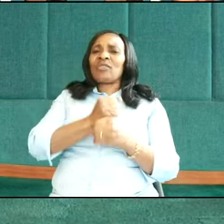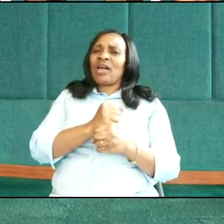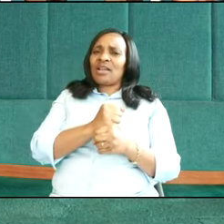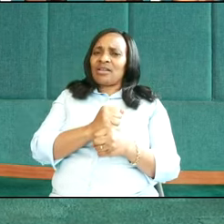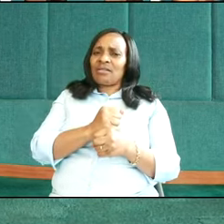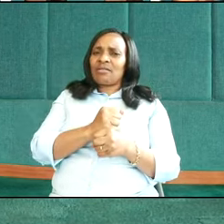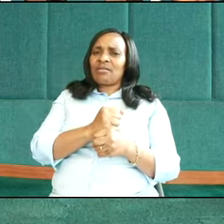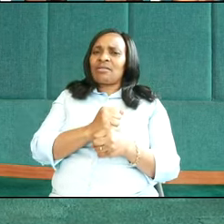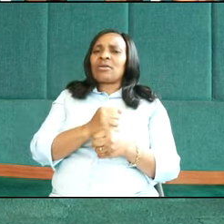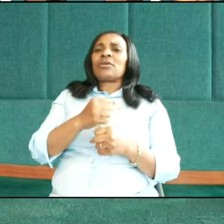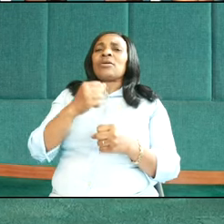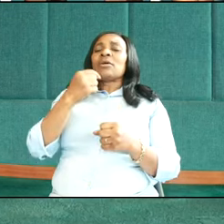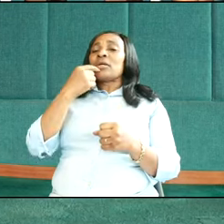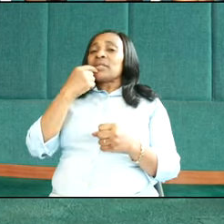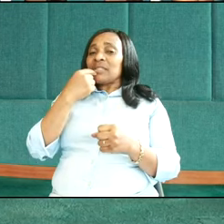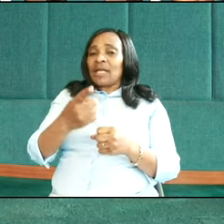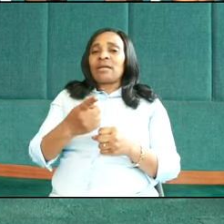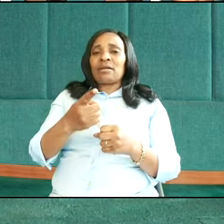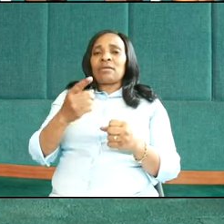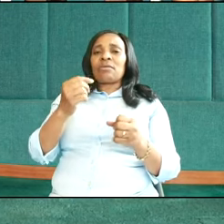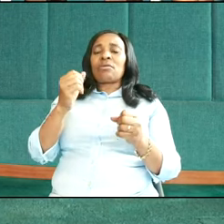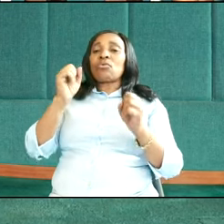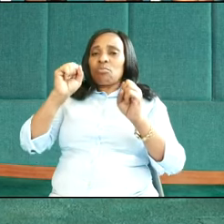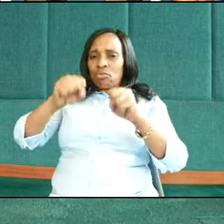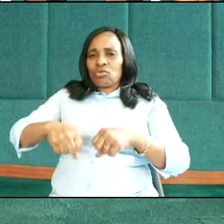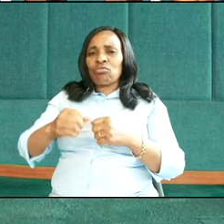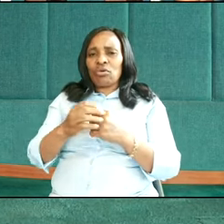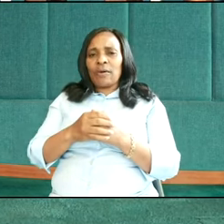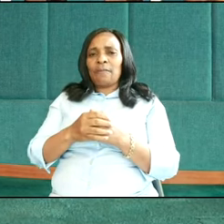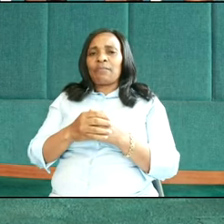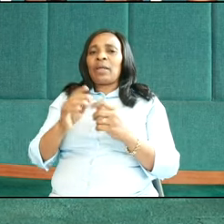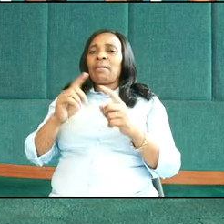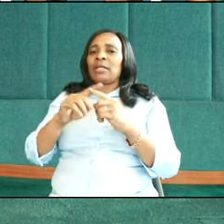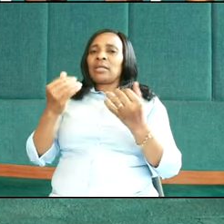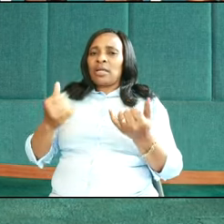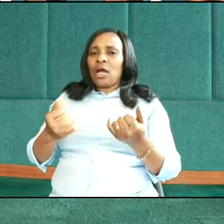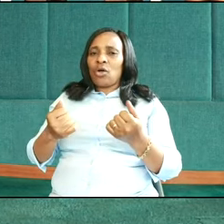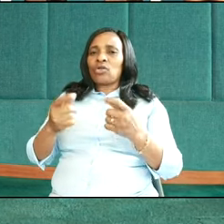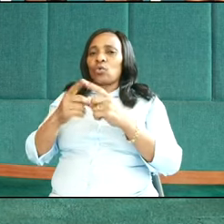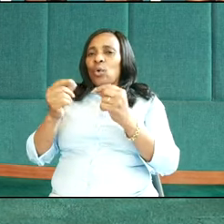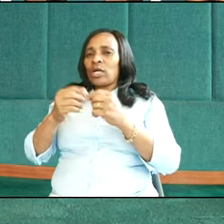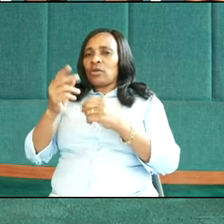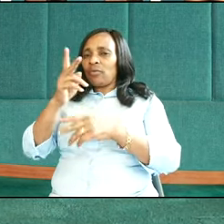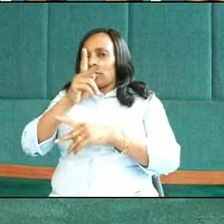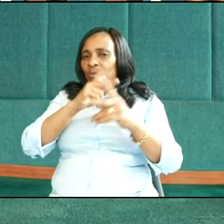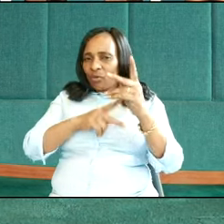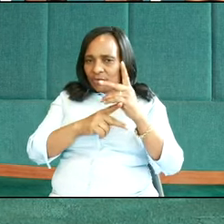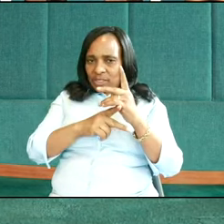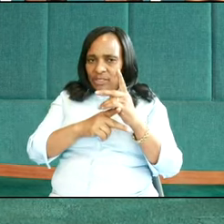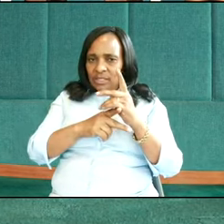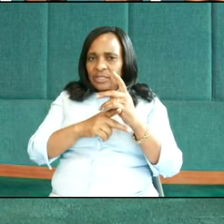It's unimaginable. You can't say it. You can't say it, you know. But, you know, those were the words of the prophets. Huh?